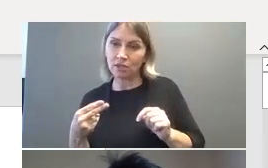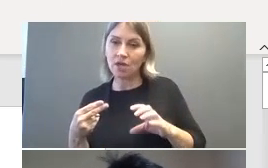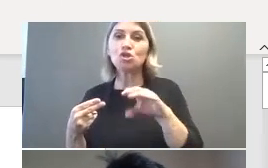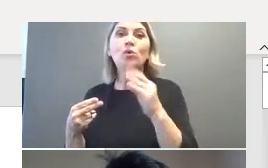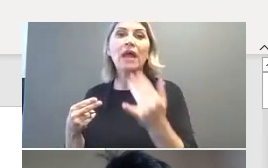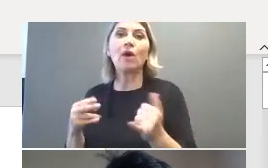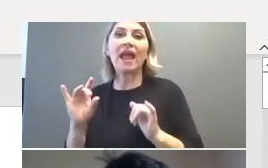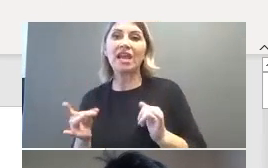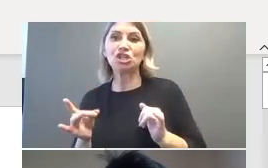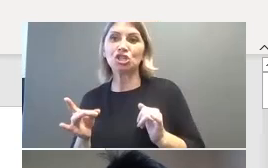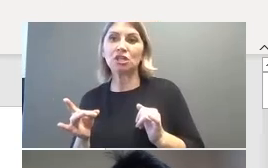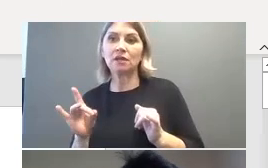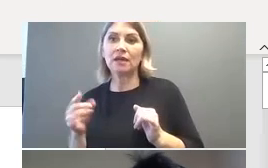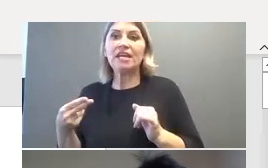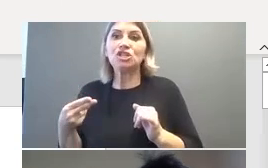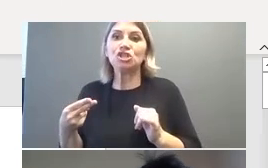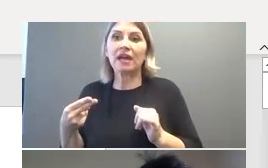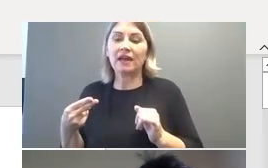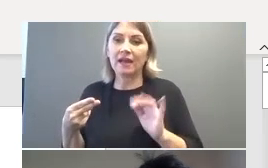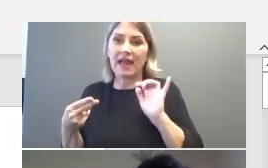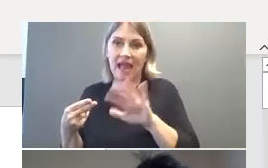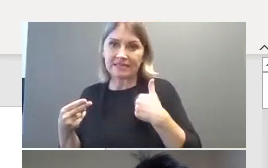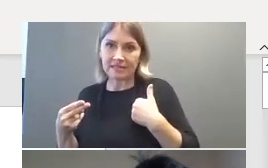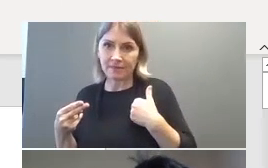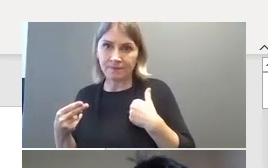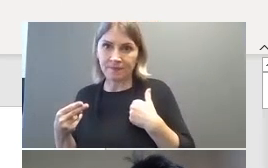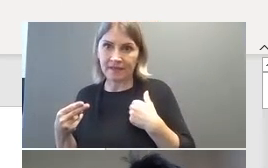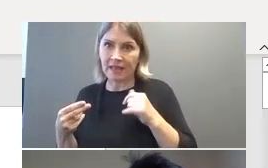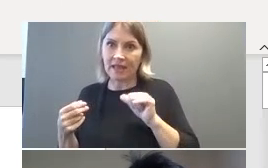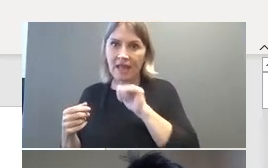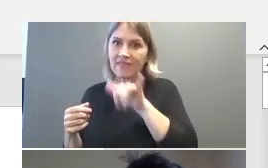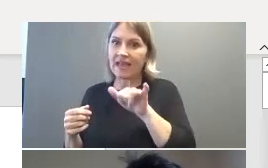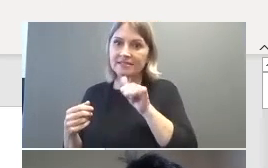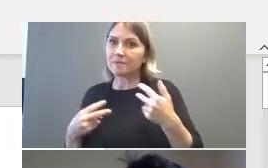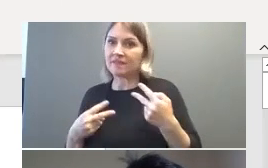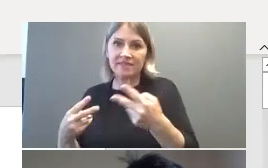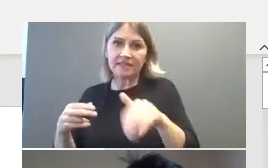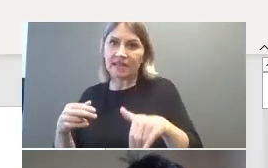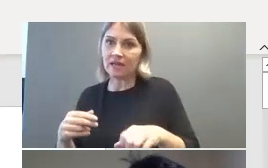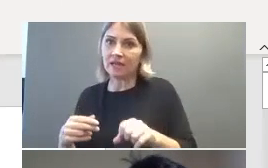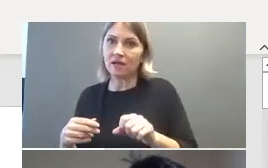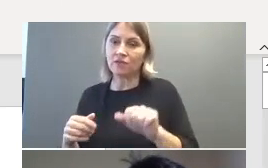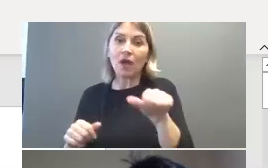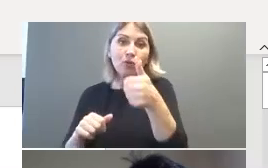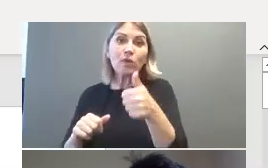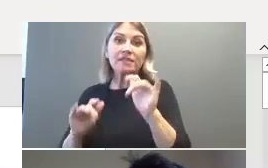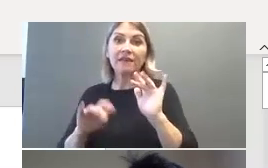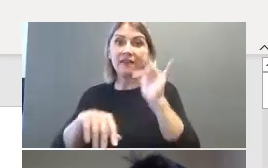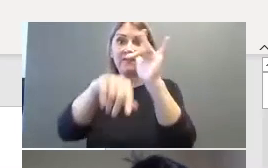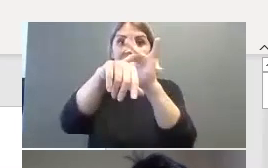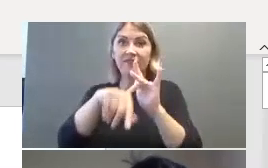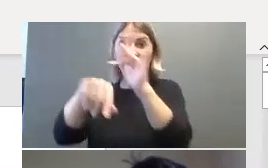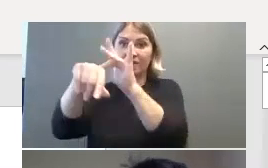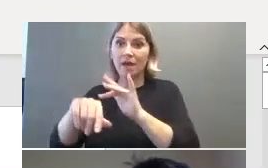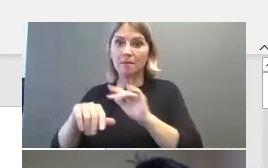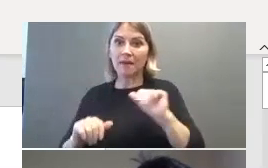now H has a pre-visit number of 10. Remember that A has still not been post-visited. All of these 4 nodes have been post visited, but A